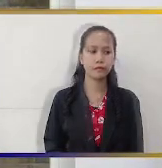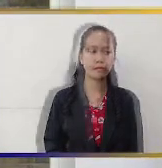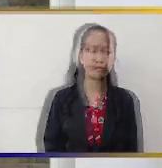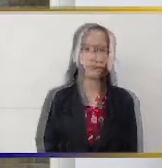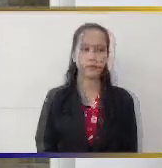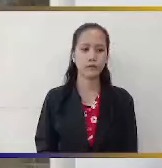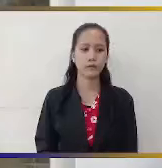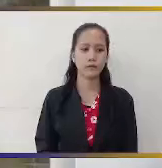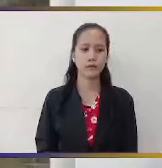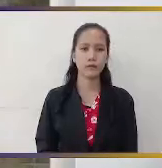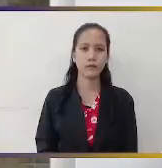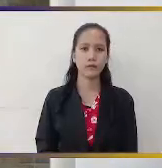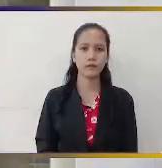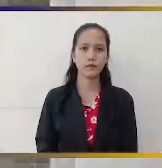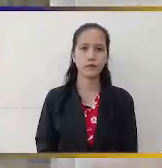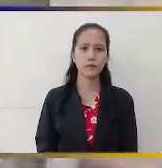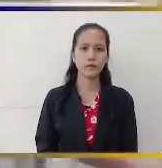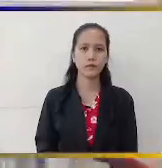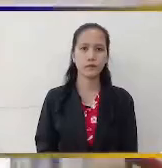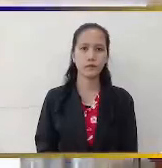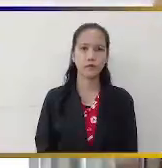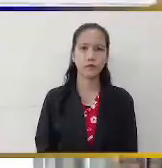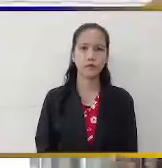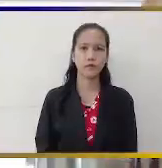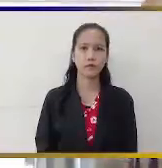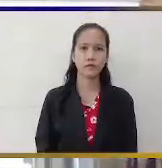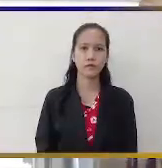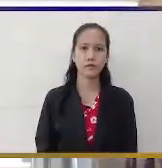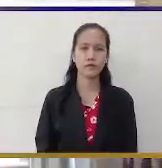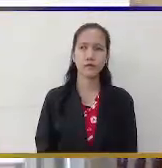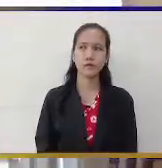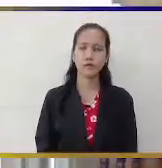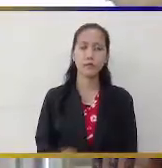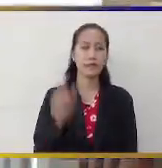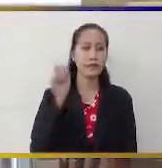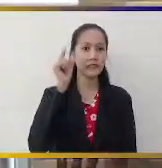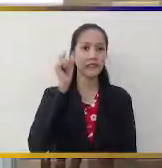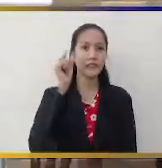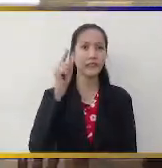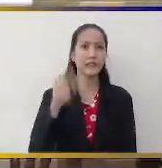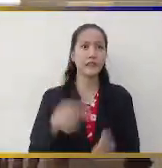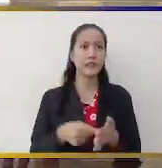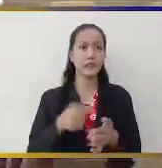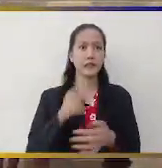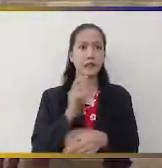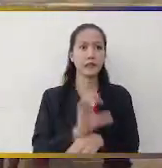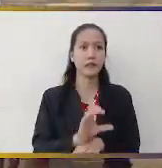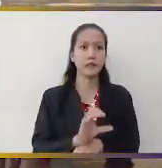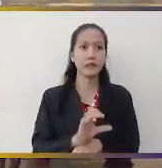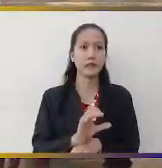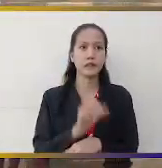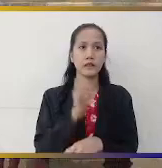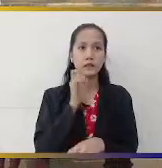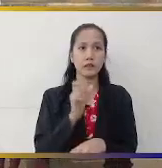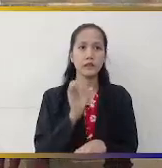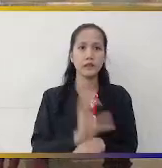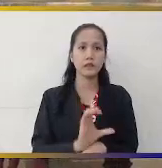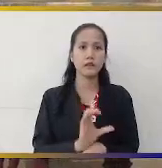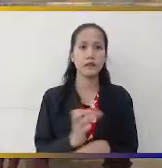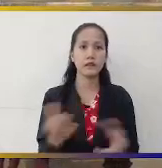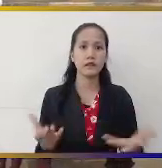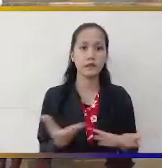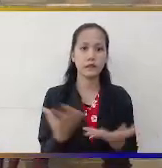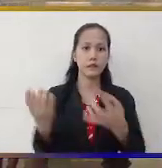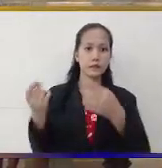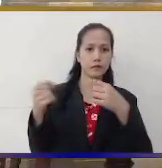something. Listen now, listen. This is not a church where you just come, you sit here, you go through